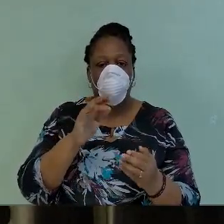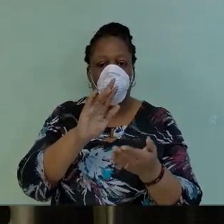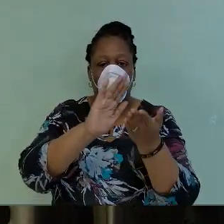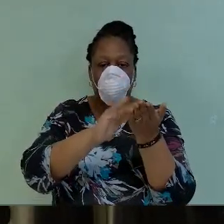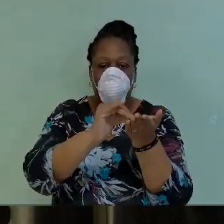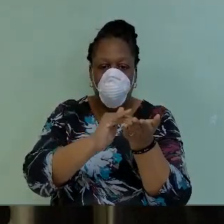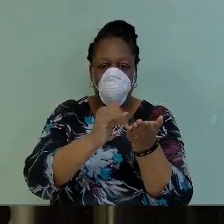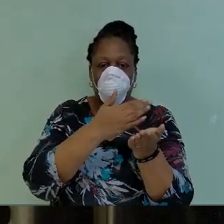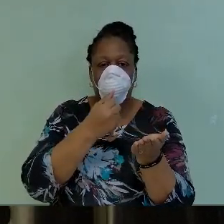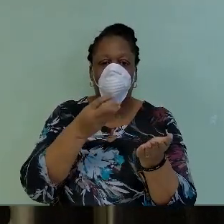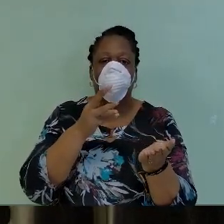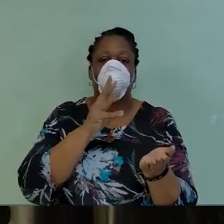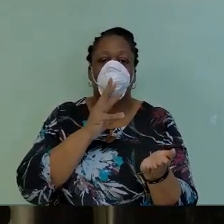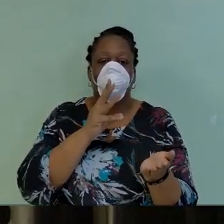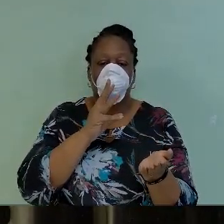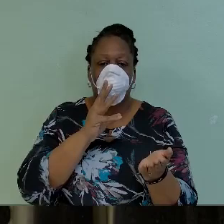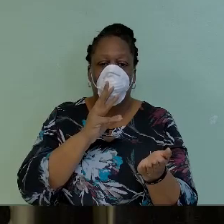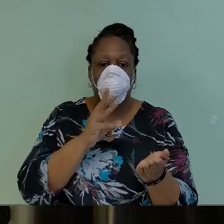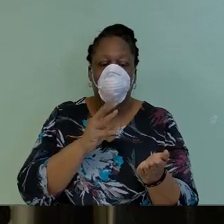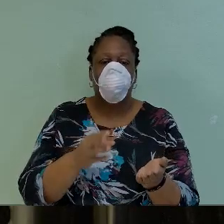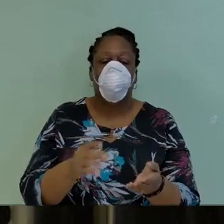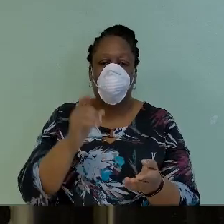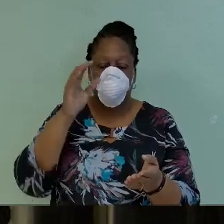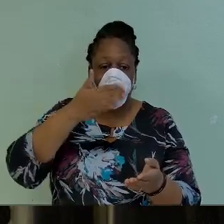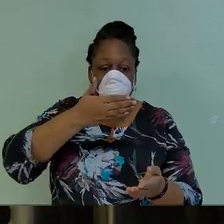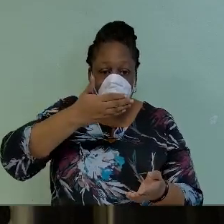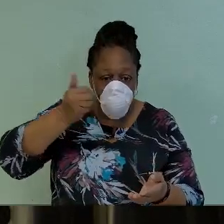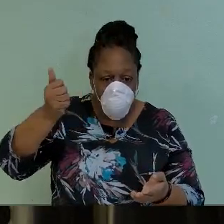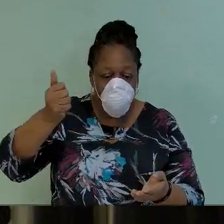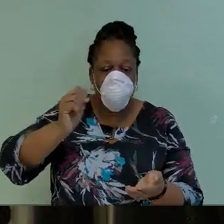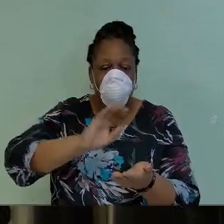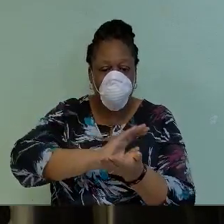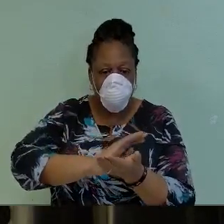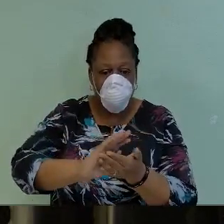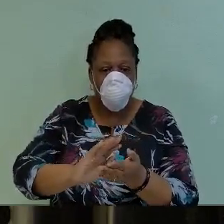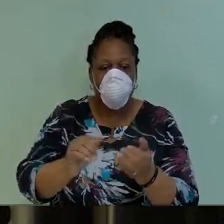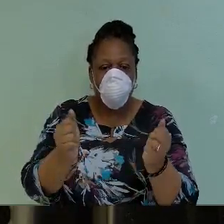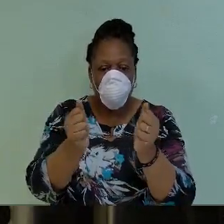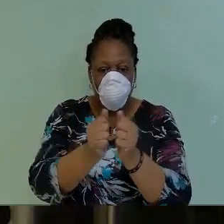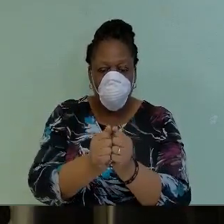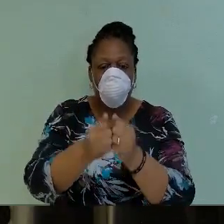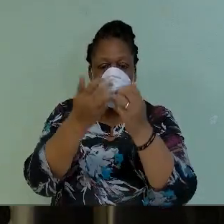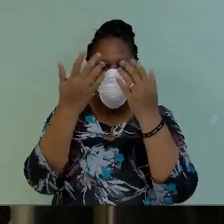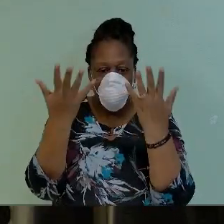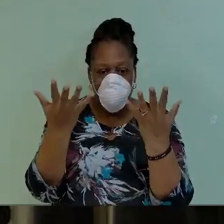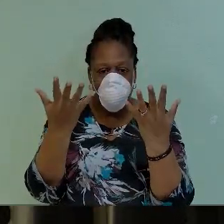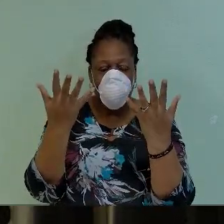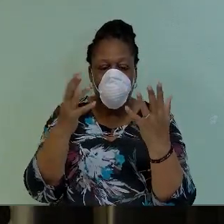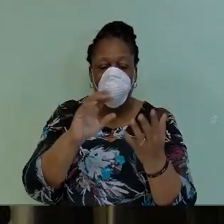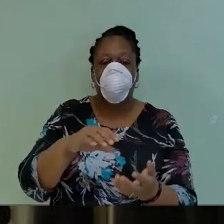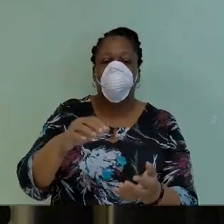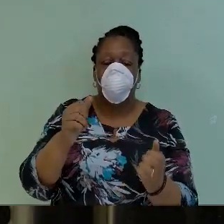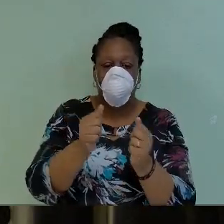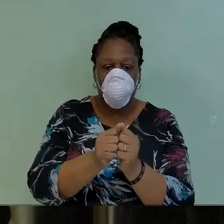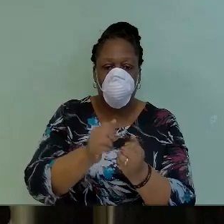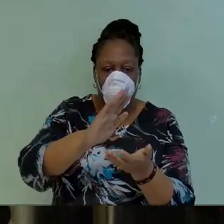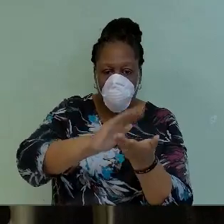because you increase the contact time by using soap and water compared to alcohol.